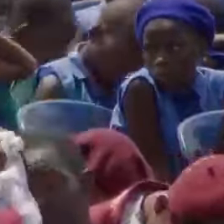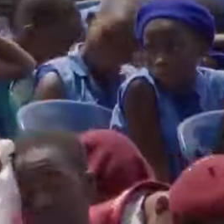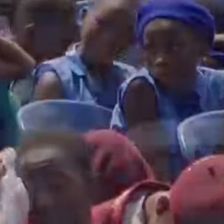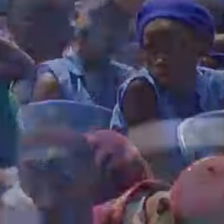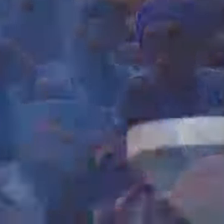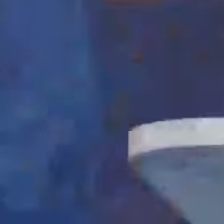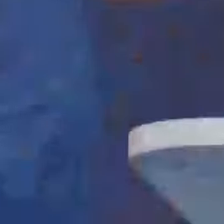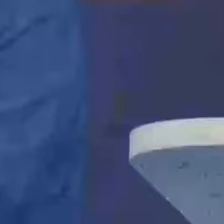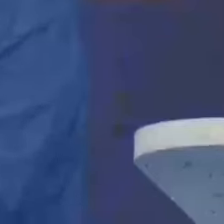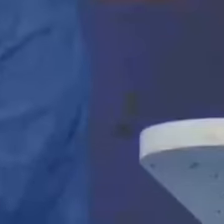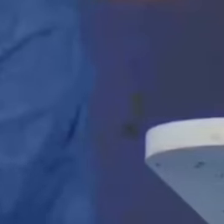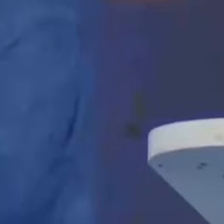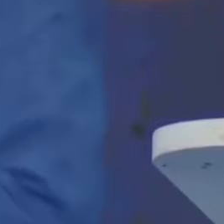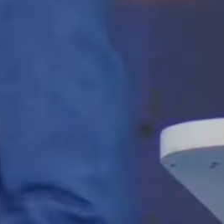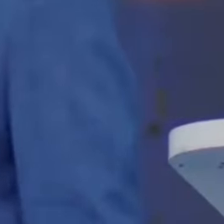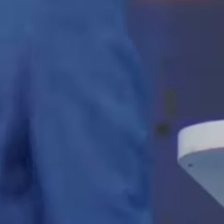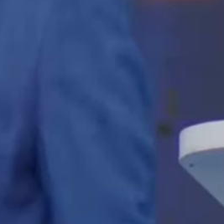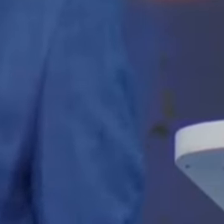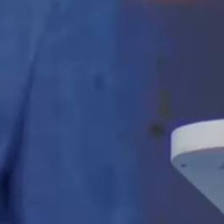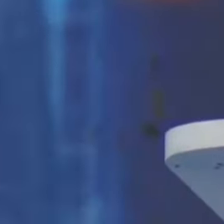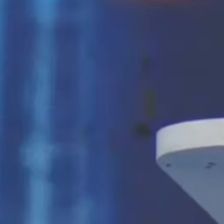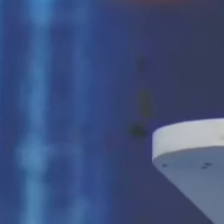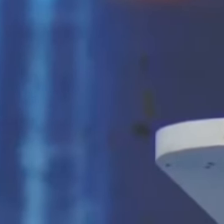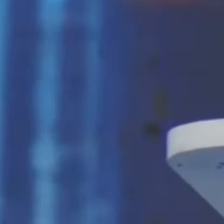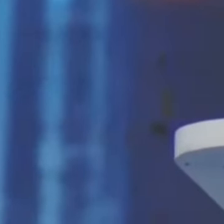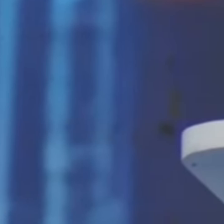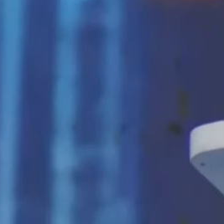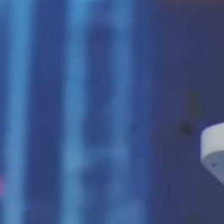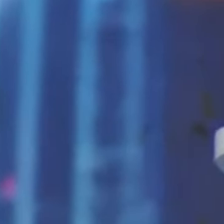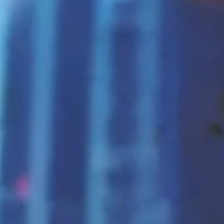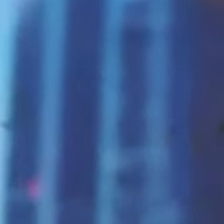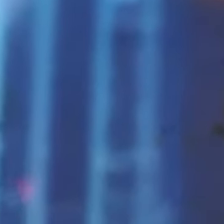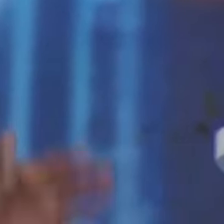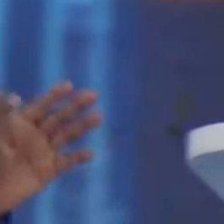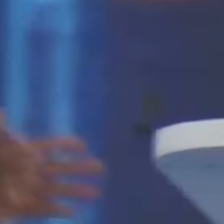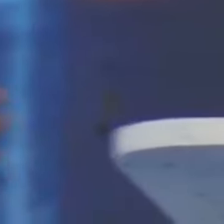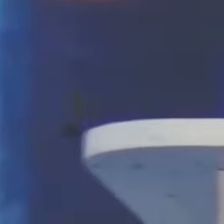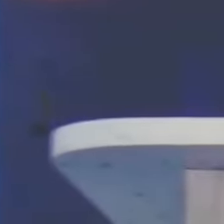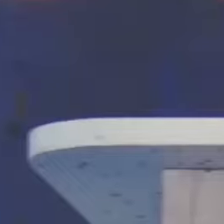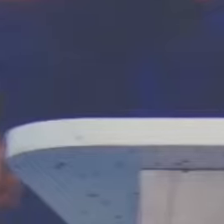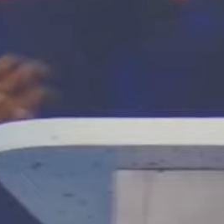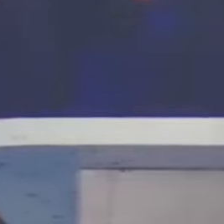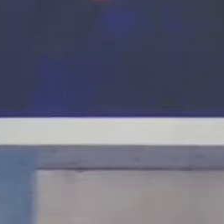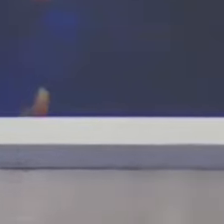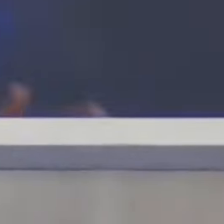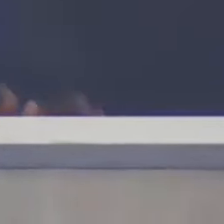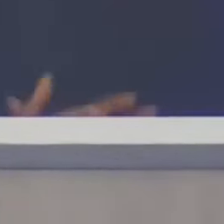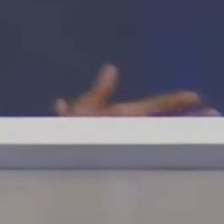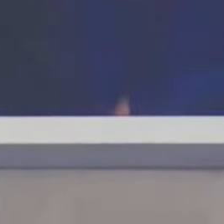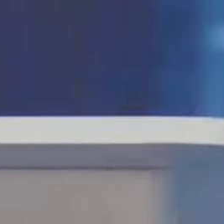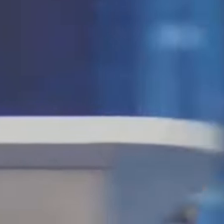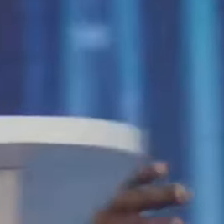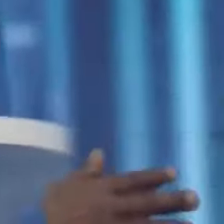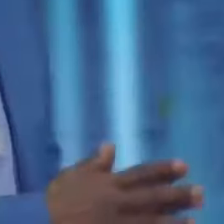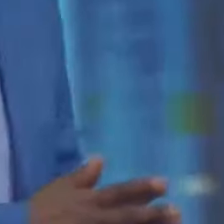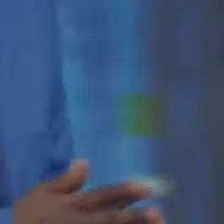with him if the master is going on to glory, and we'll walk with him